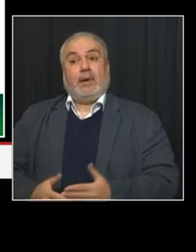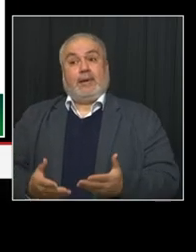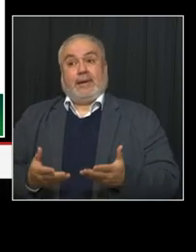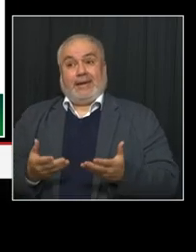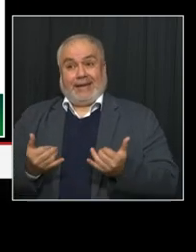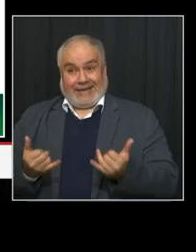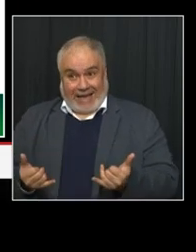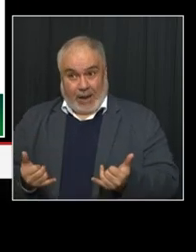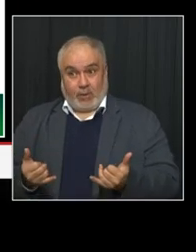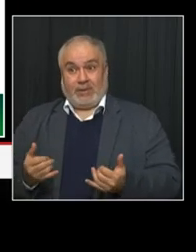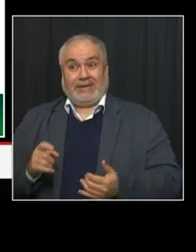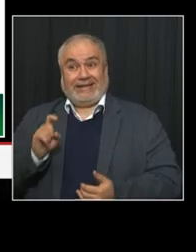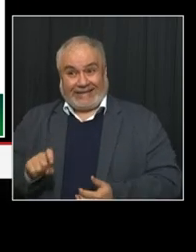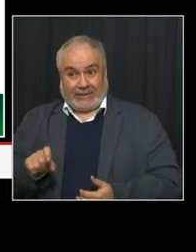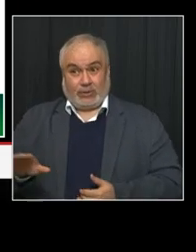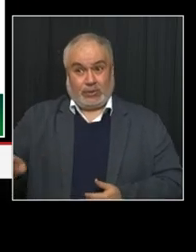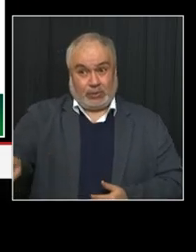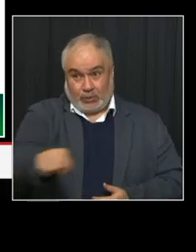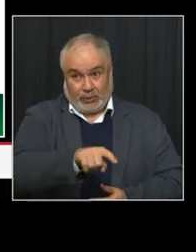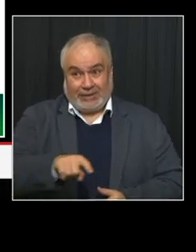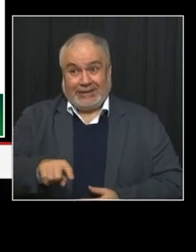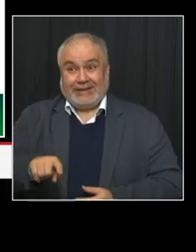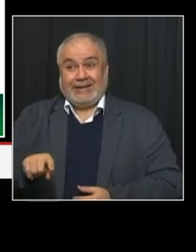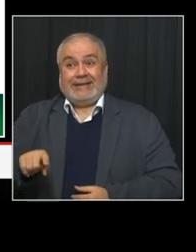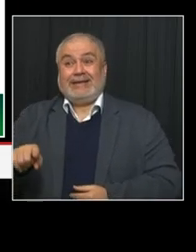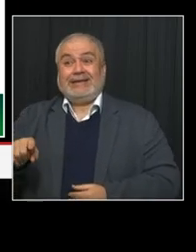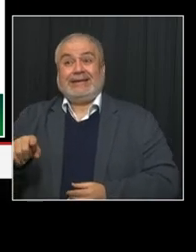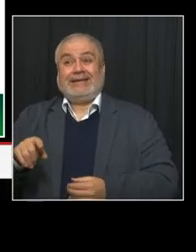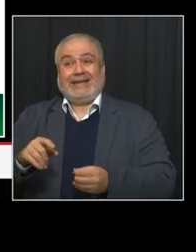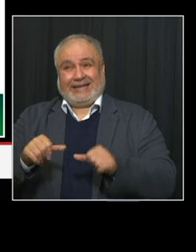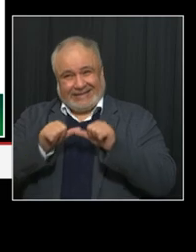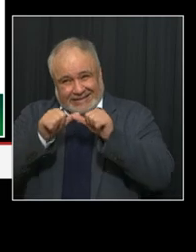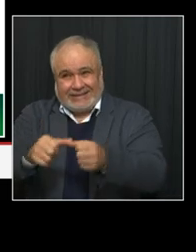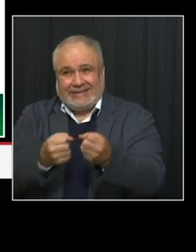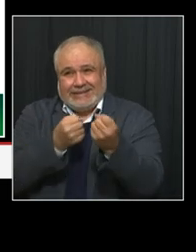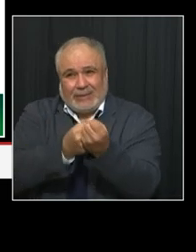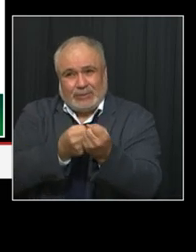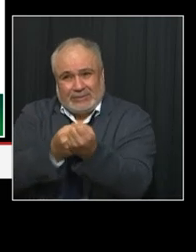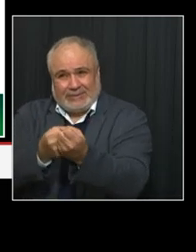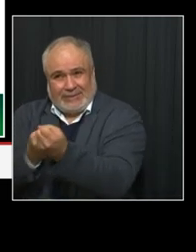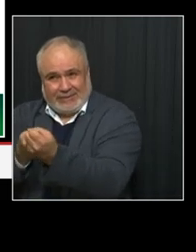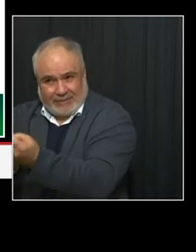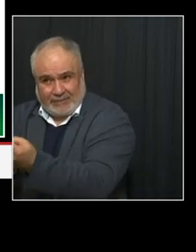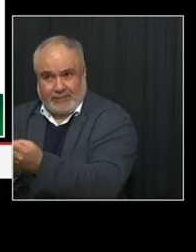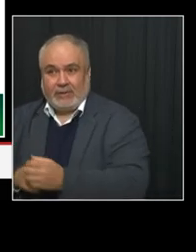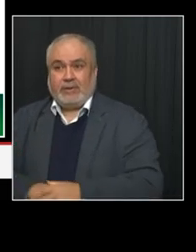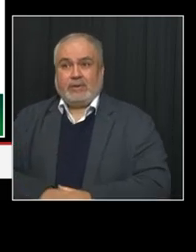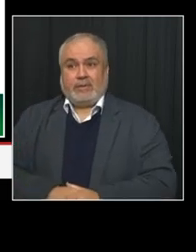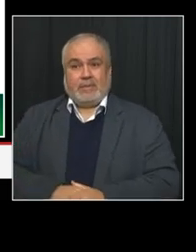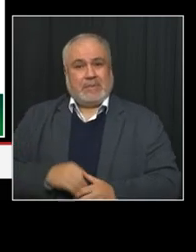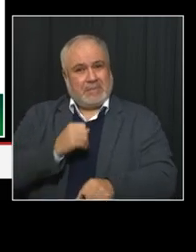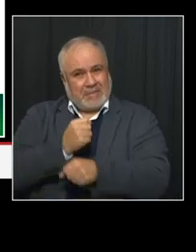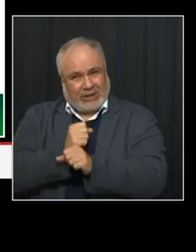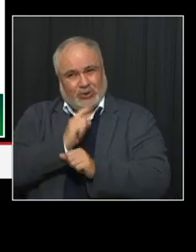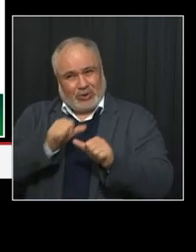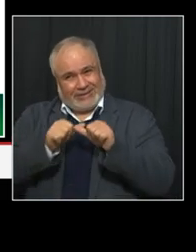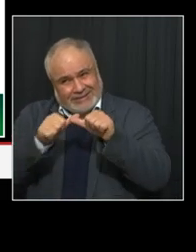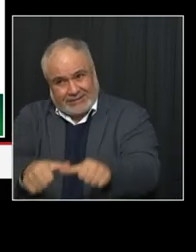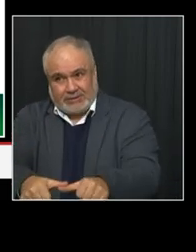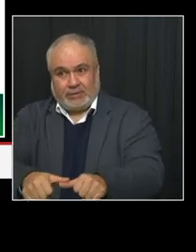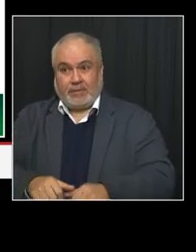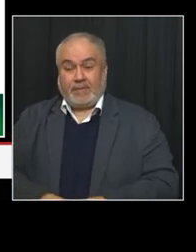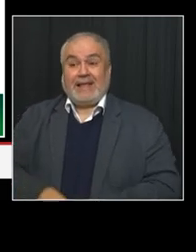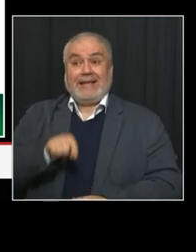advocating, and demonstrating why it's so important that programs like Stay at Home not only exist